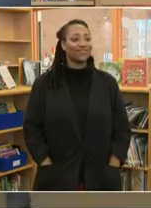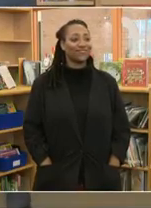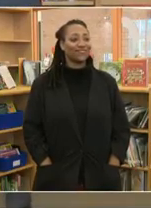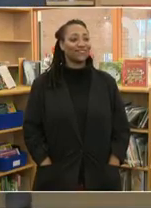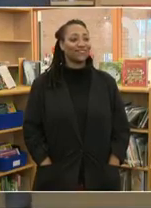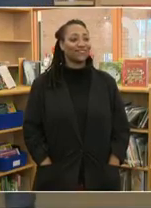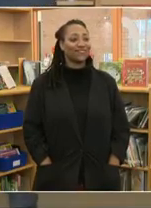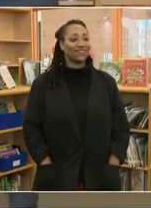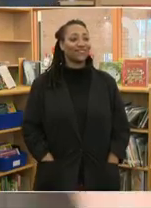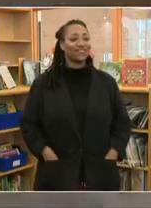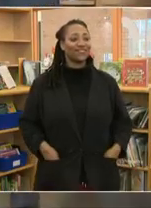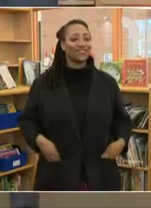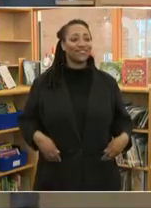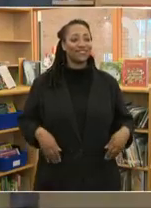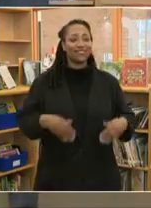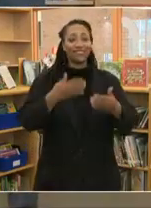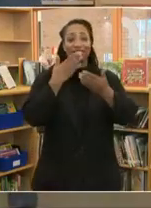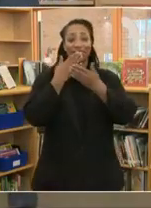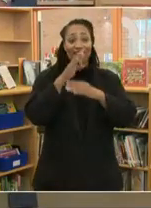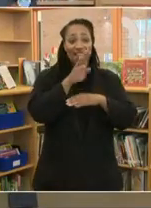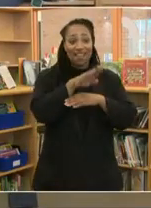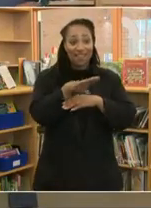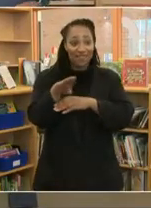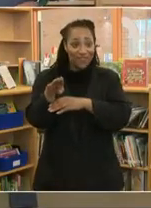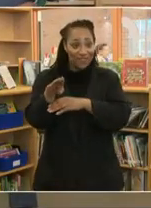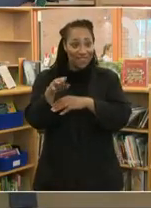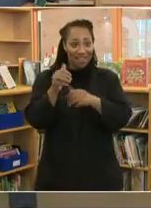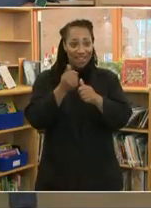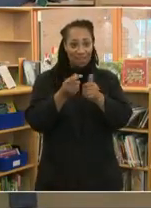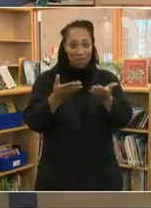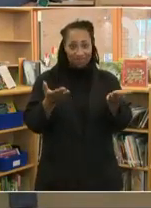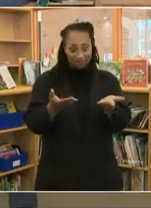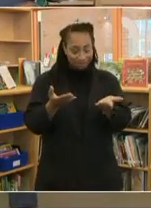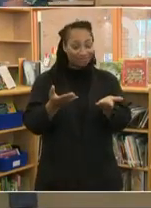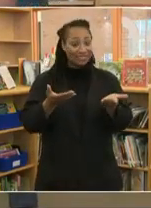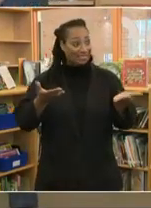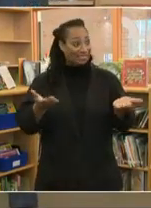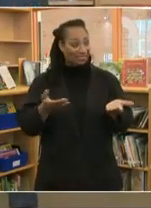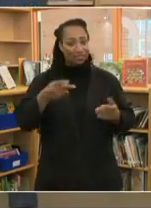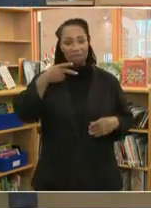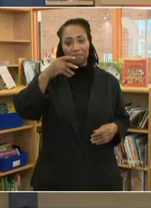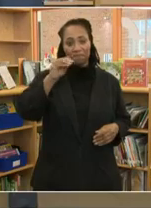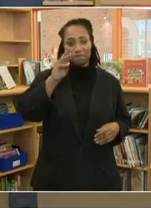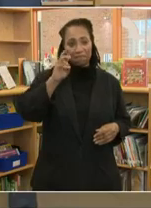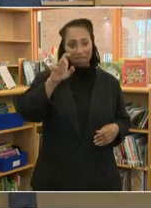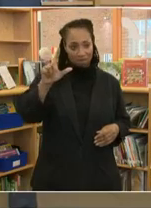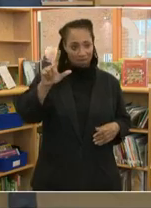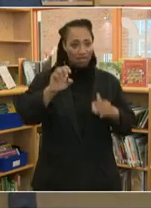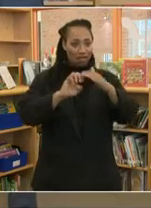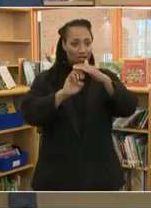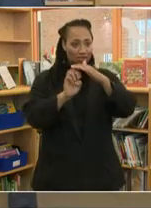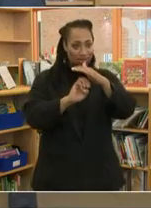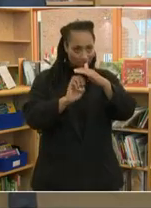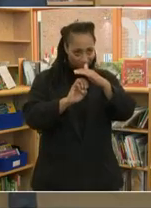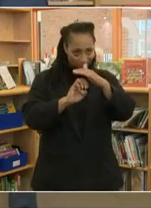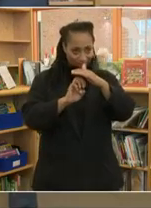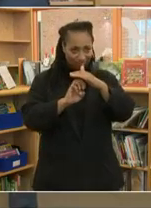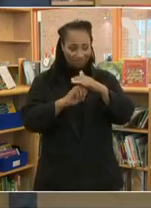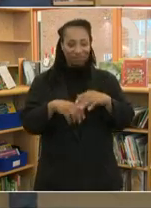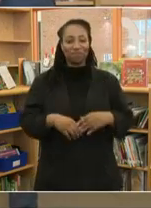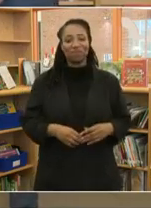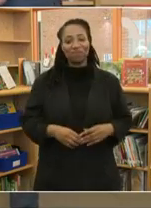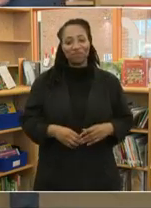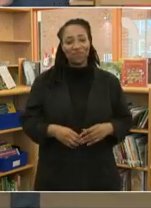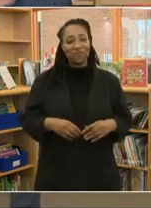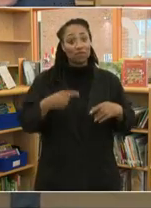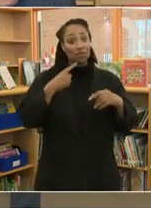Well, good afternoon, everyone. We are at Powell Elementary School in Petworth. I am joined by the